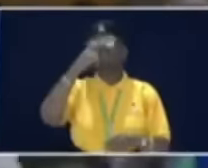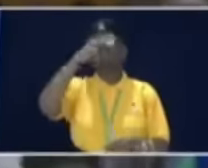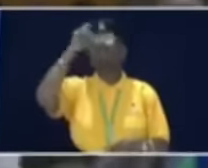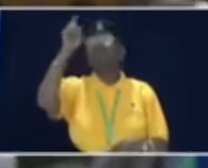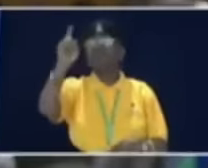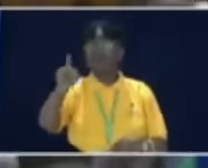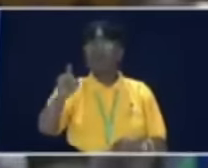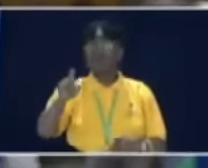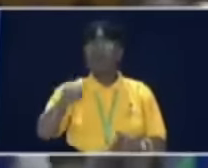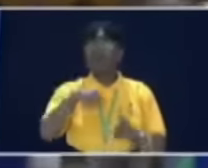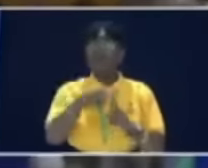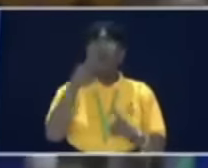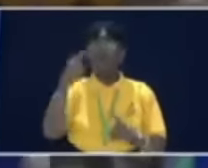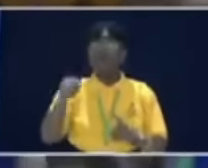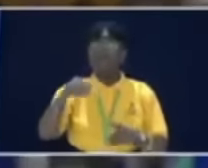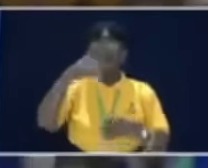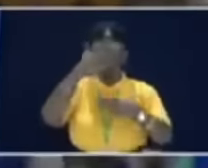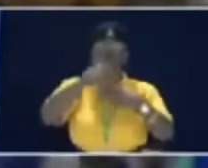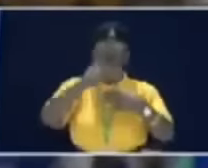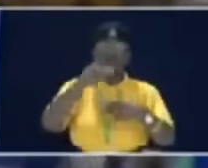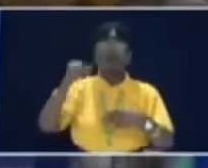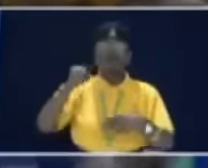When the wall of Jericho fell,